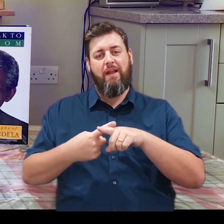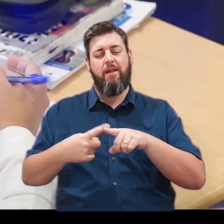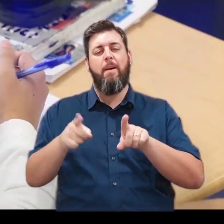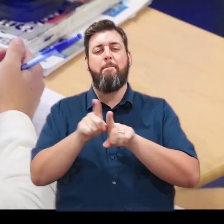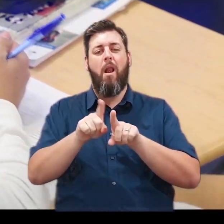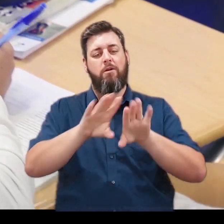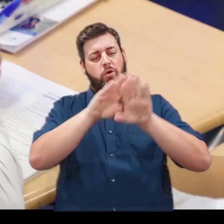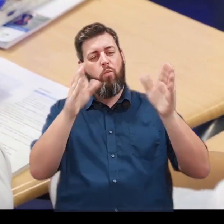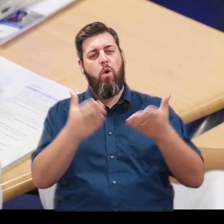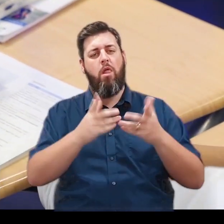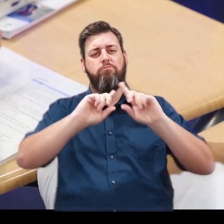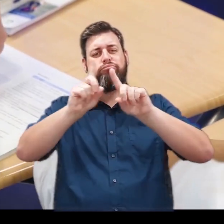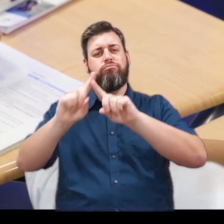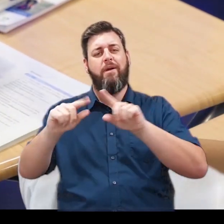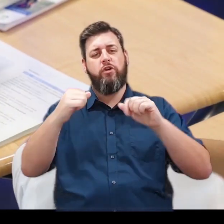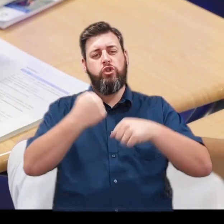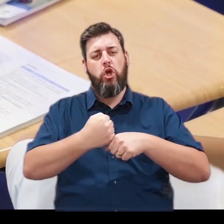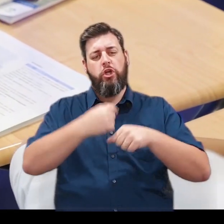world.